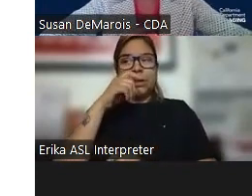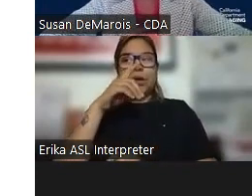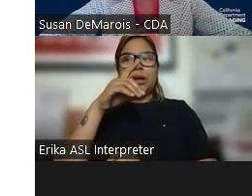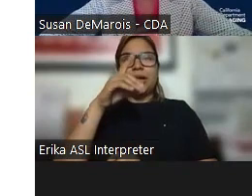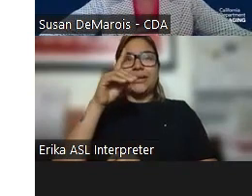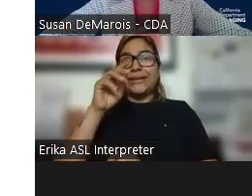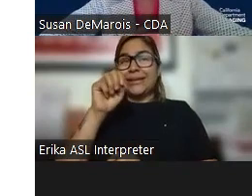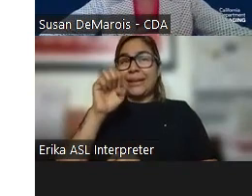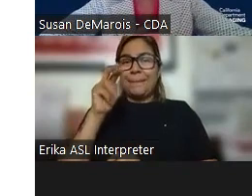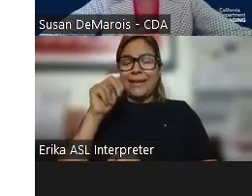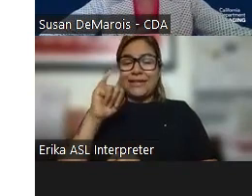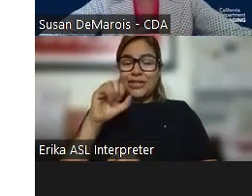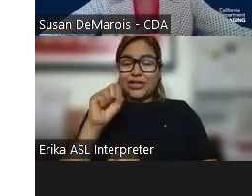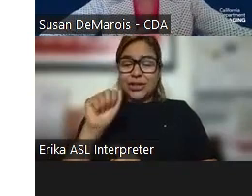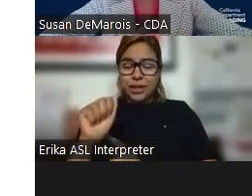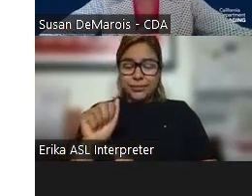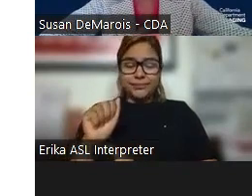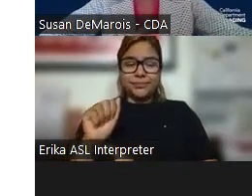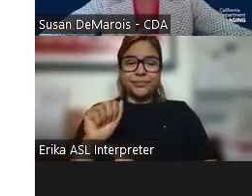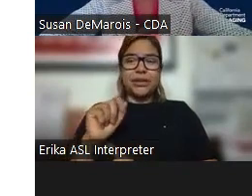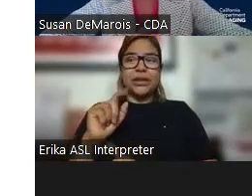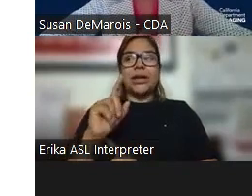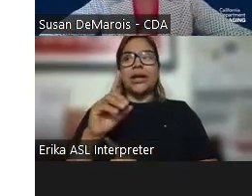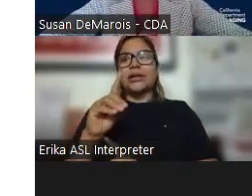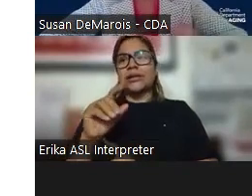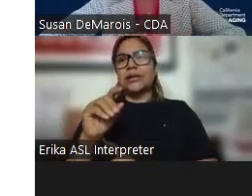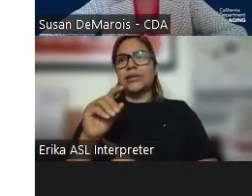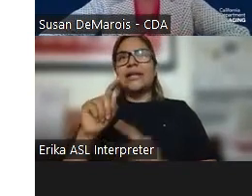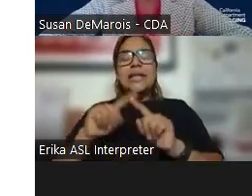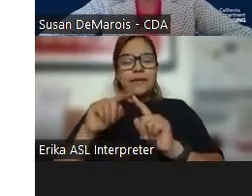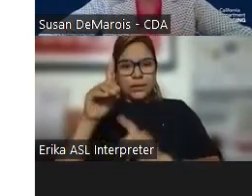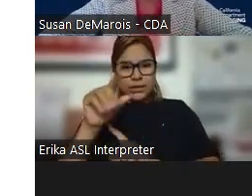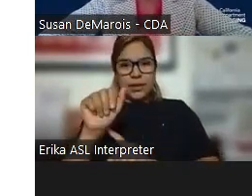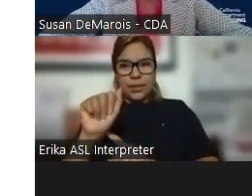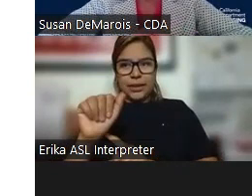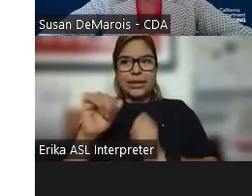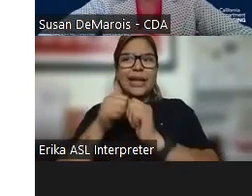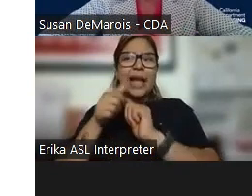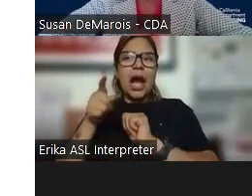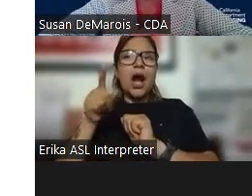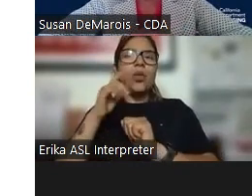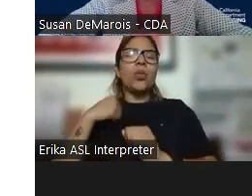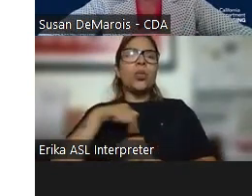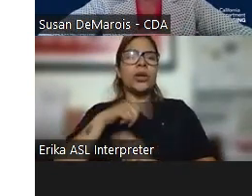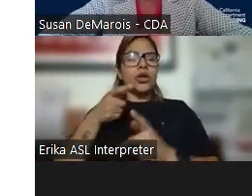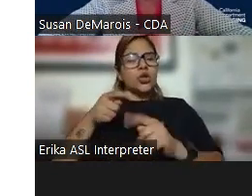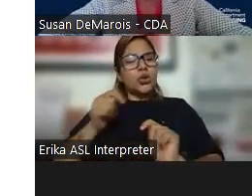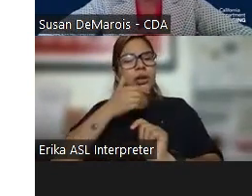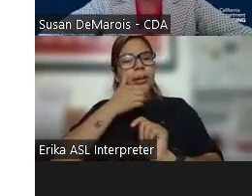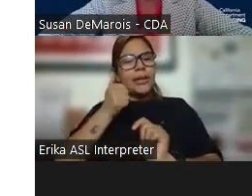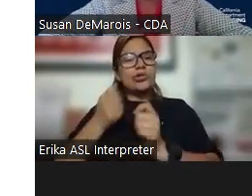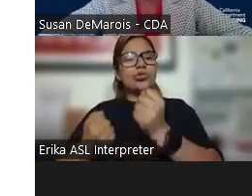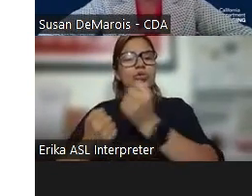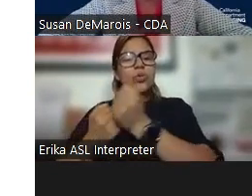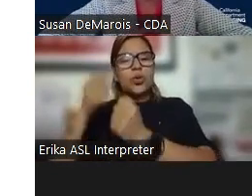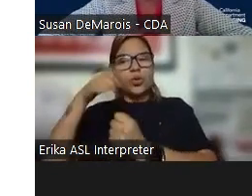dementia, especially individuals with Down syndrome are at high risk for dementia. So that's going to be an area of focus for us. We'll also